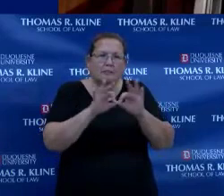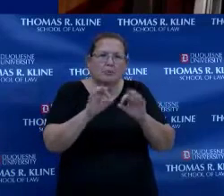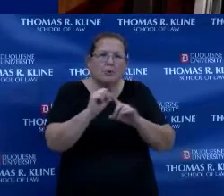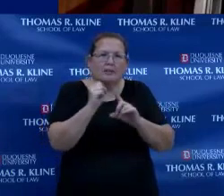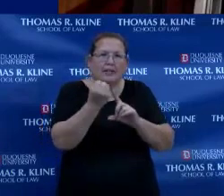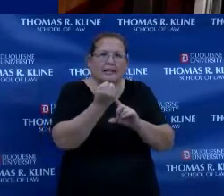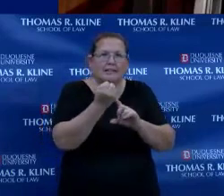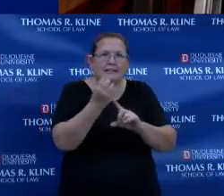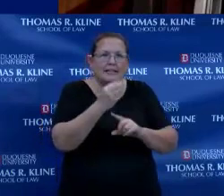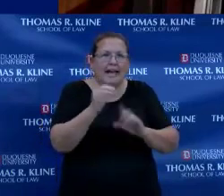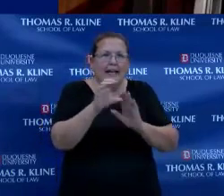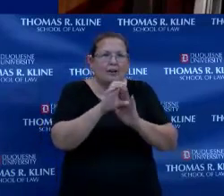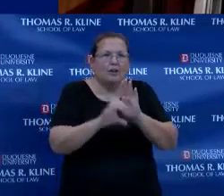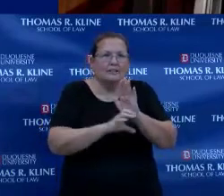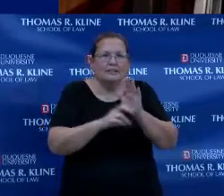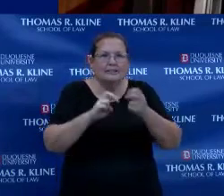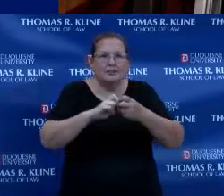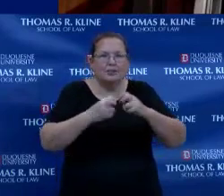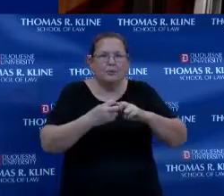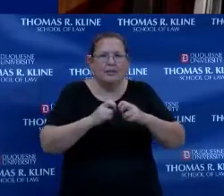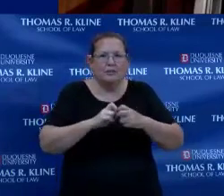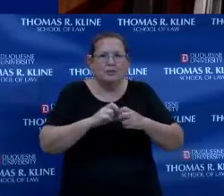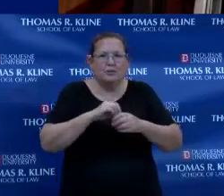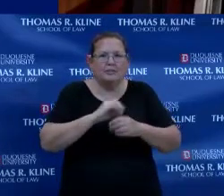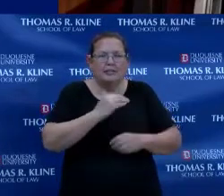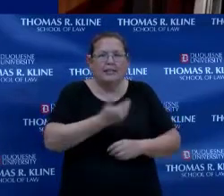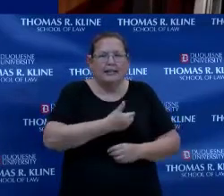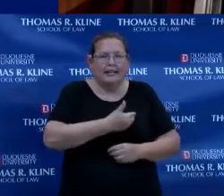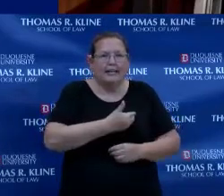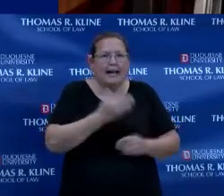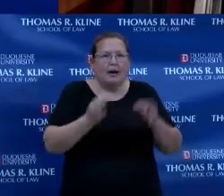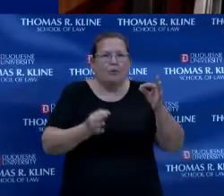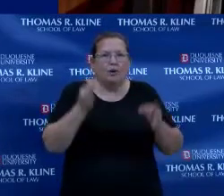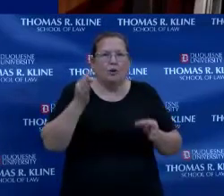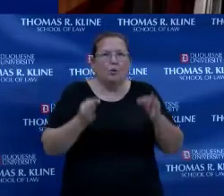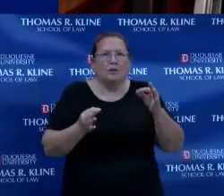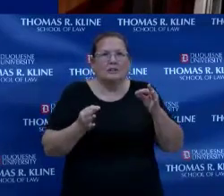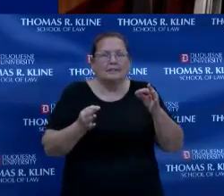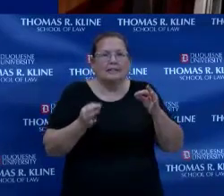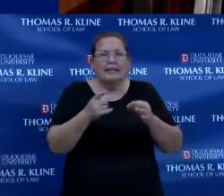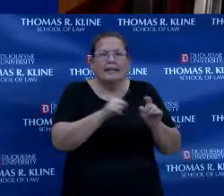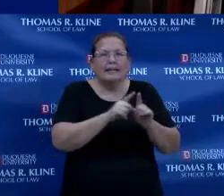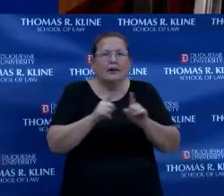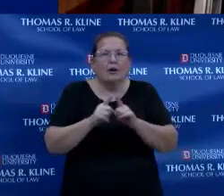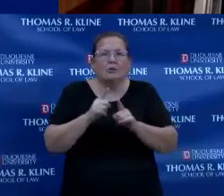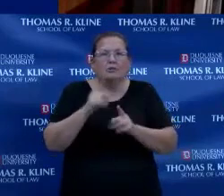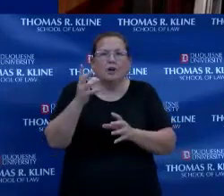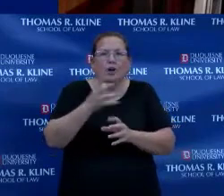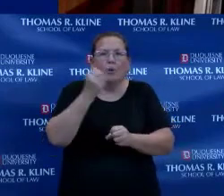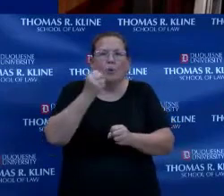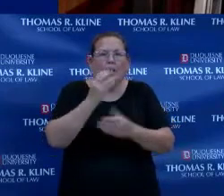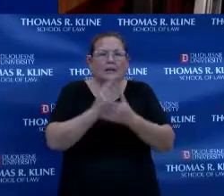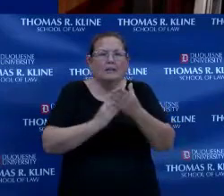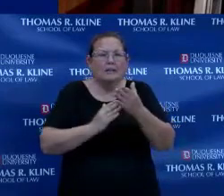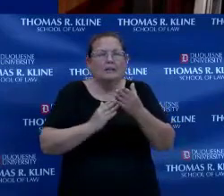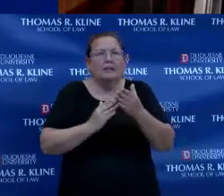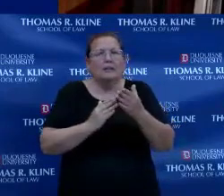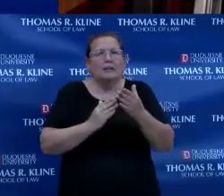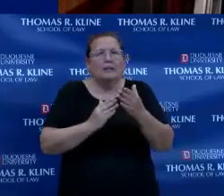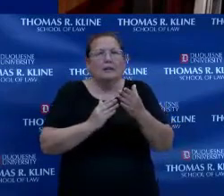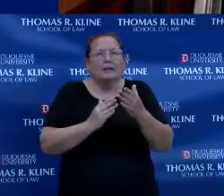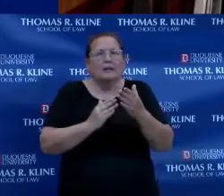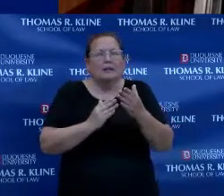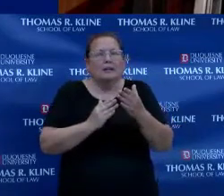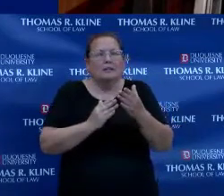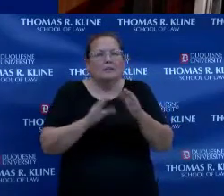and constitutional issues in our appellate courts. He's also won some of the largest civil jury verdicts in